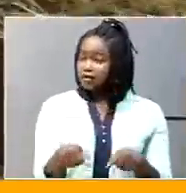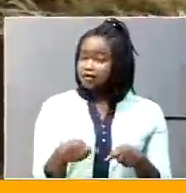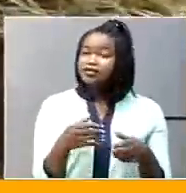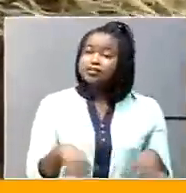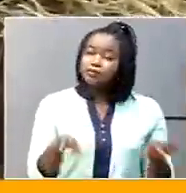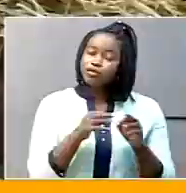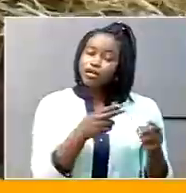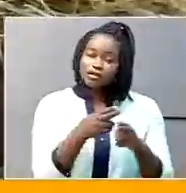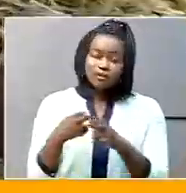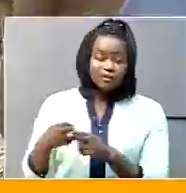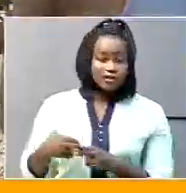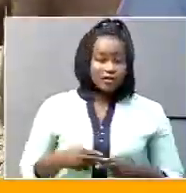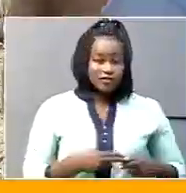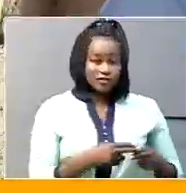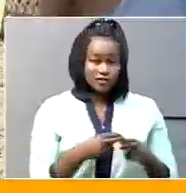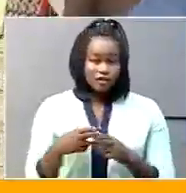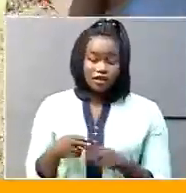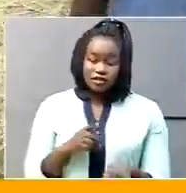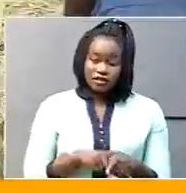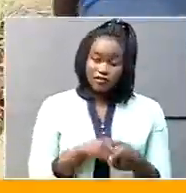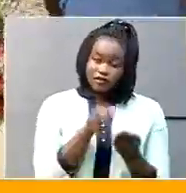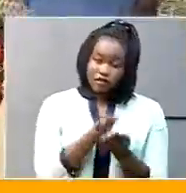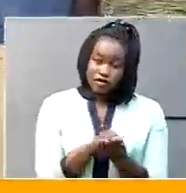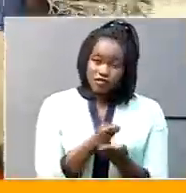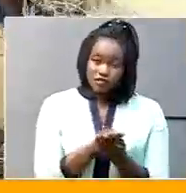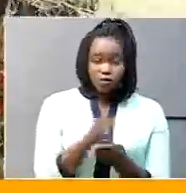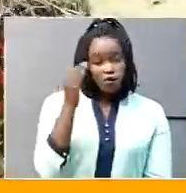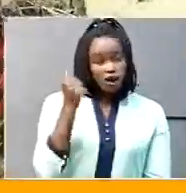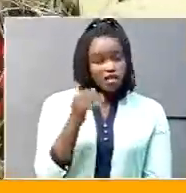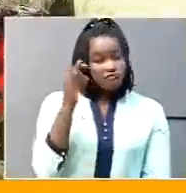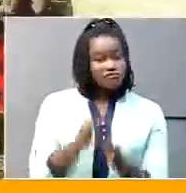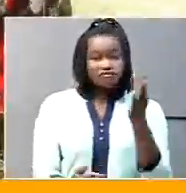setting stockyards and storage so as to minimize the